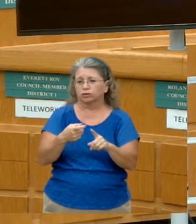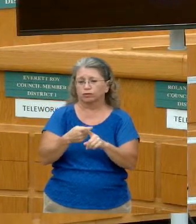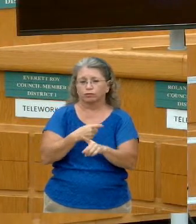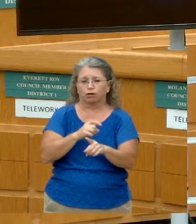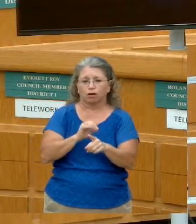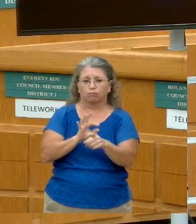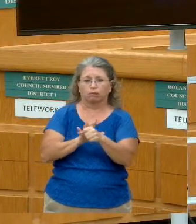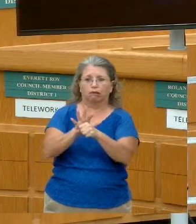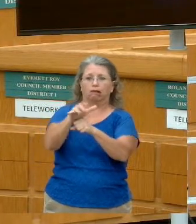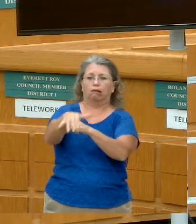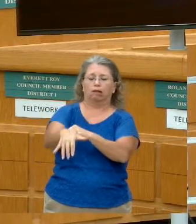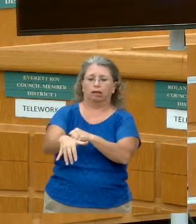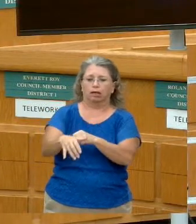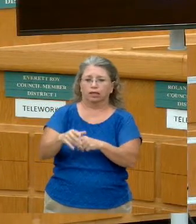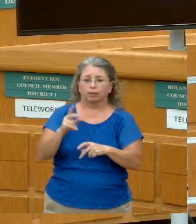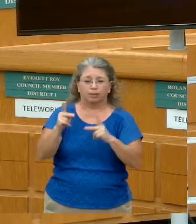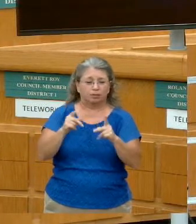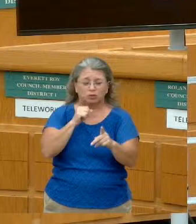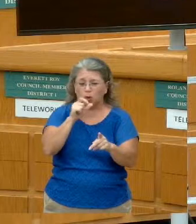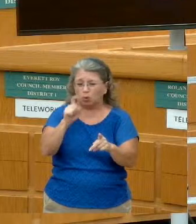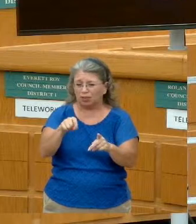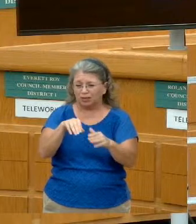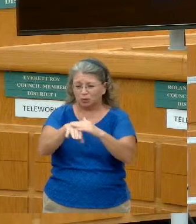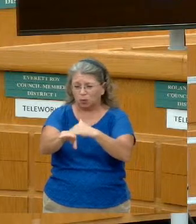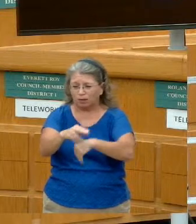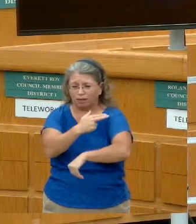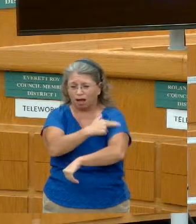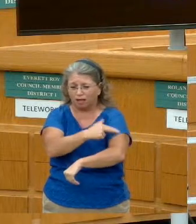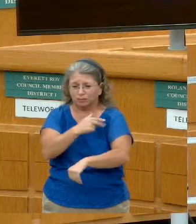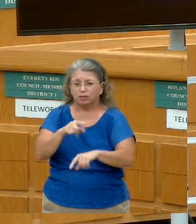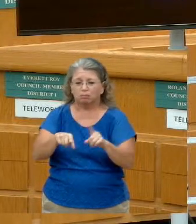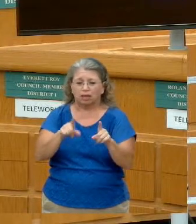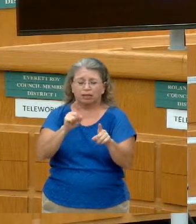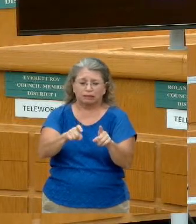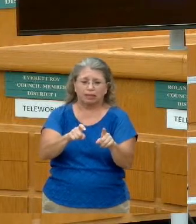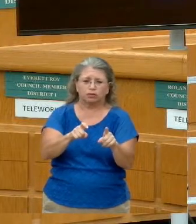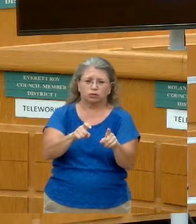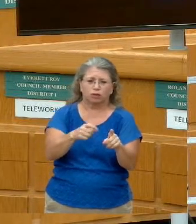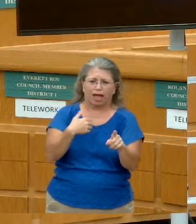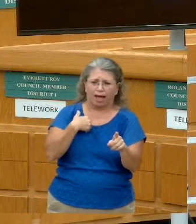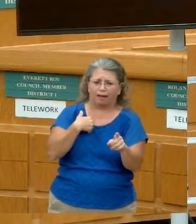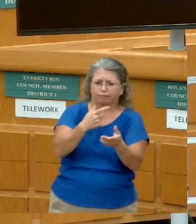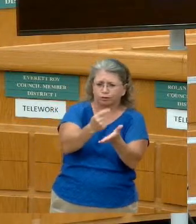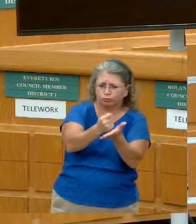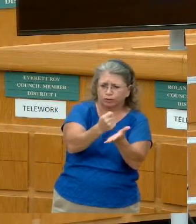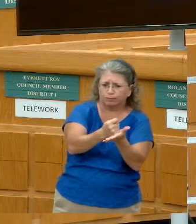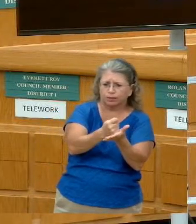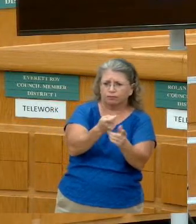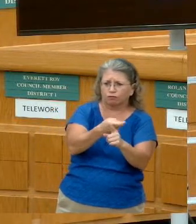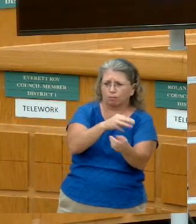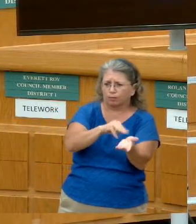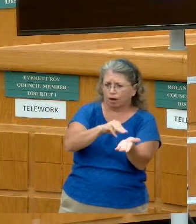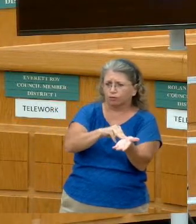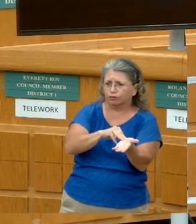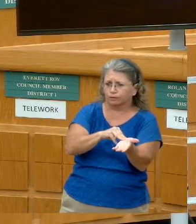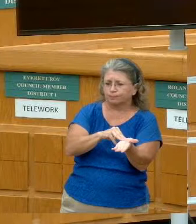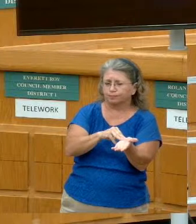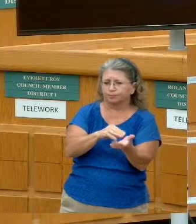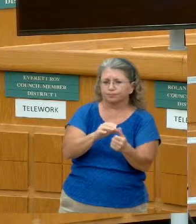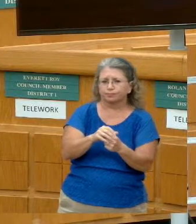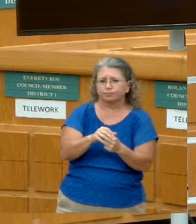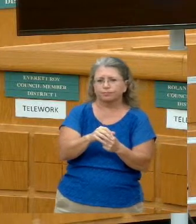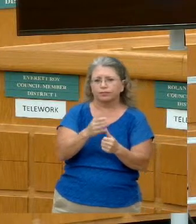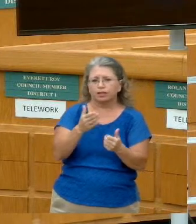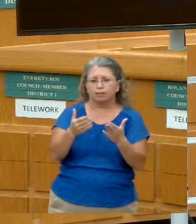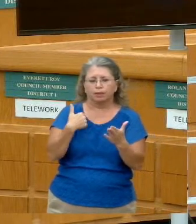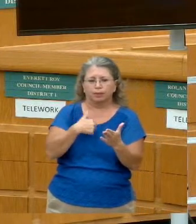patients that don't need to be hospitalized but need to be in a doctor's care. And there are things that we can do to help them